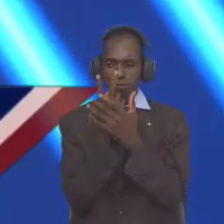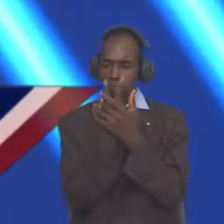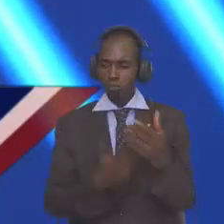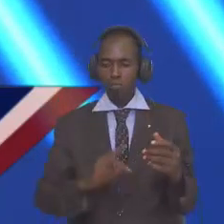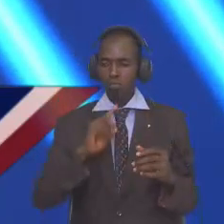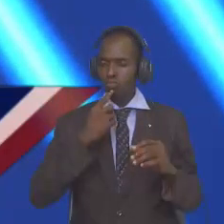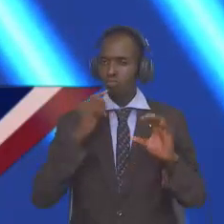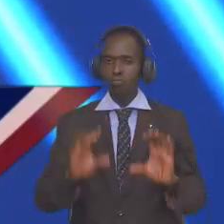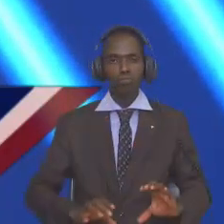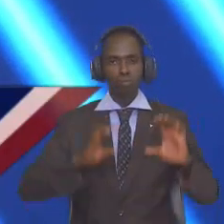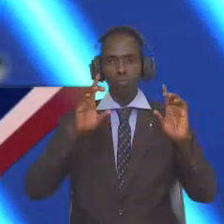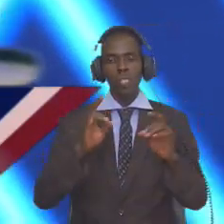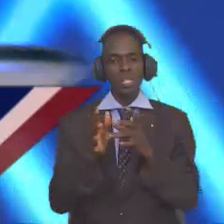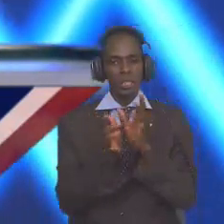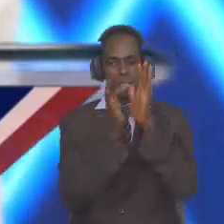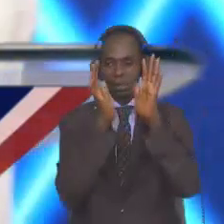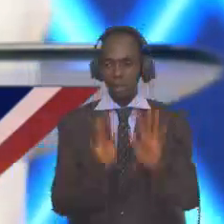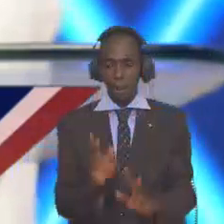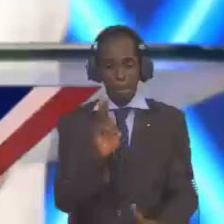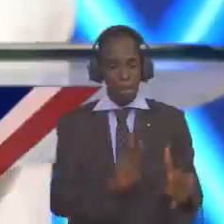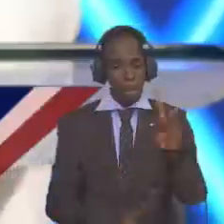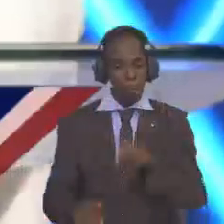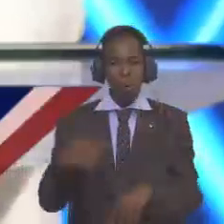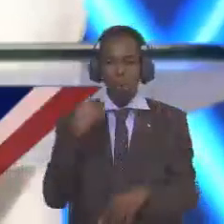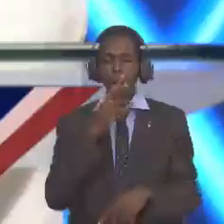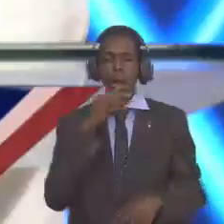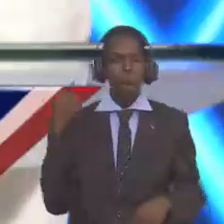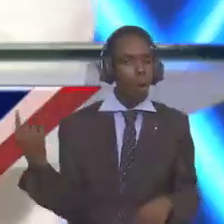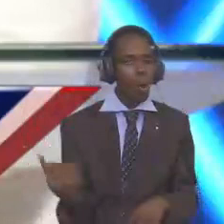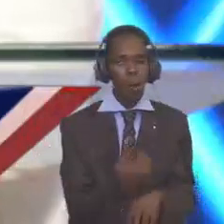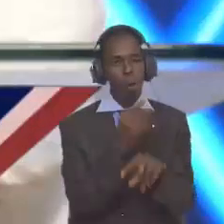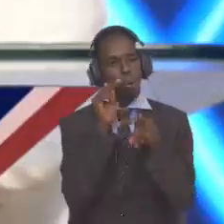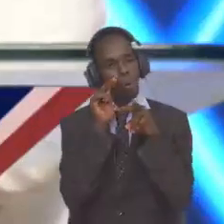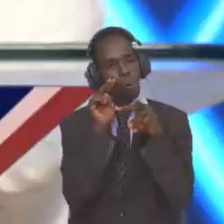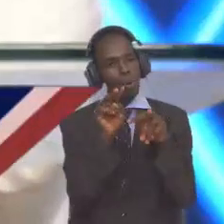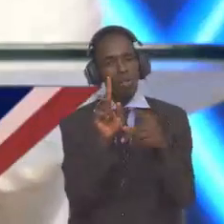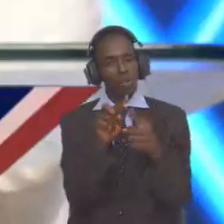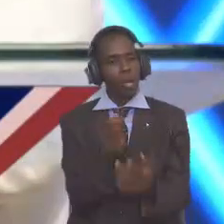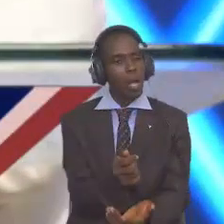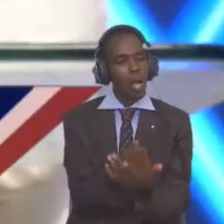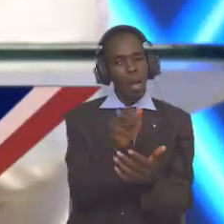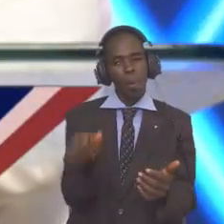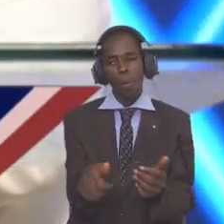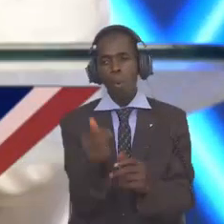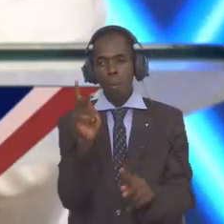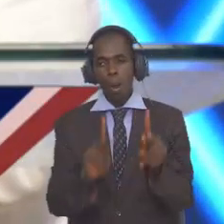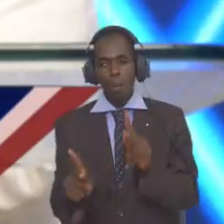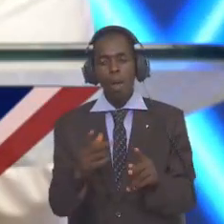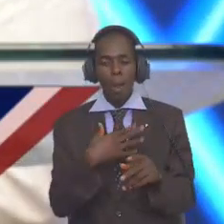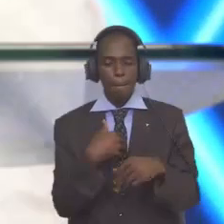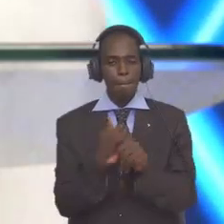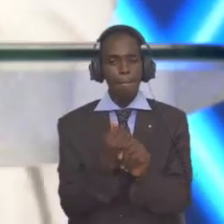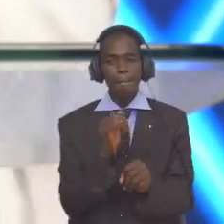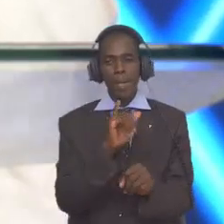devoted Christians, and people who are always looking as to help other people and making them